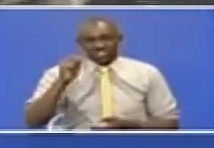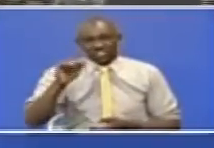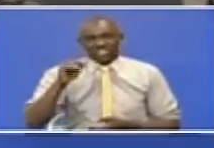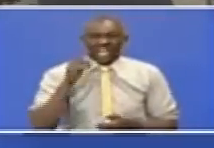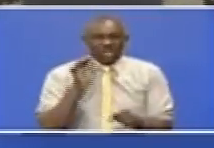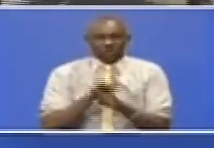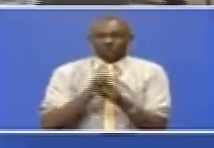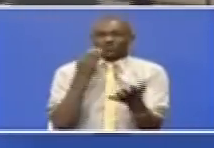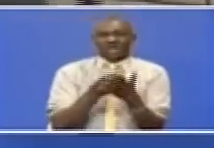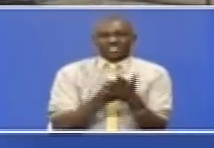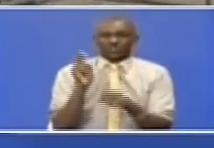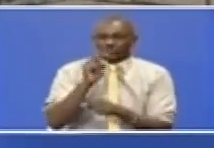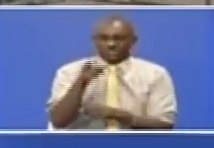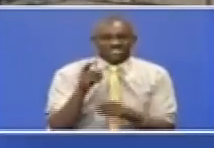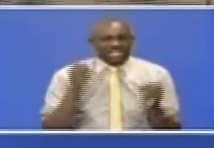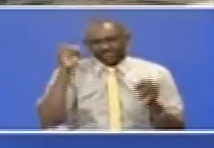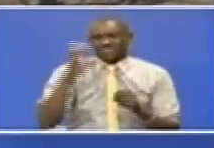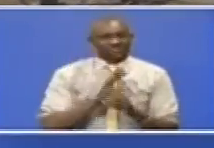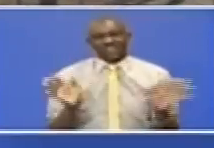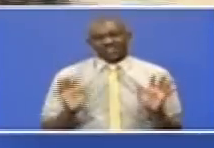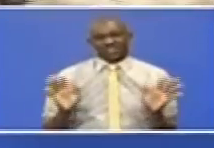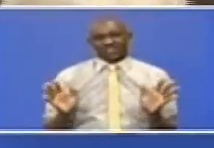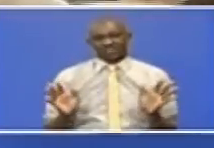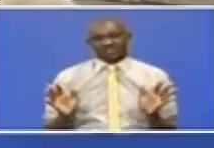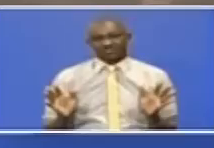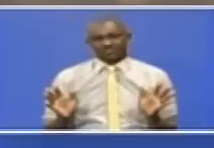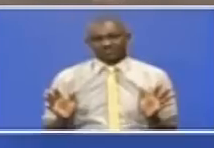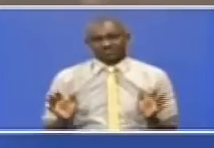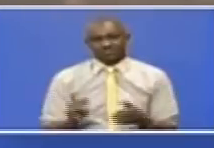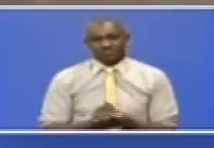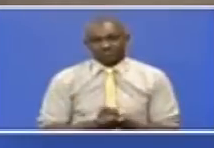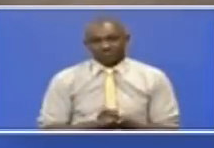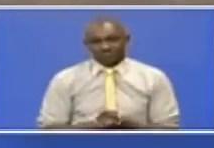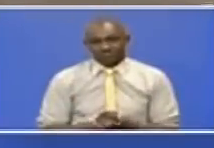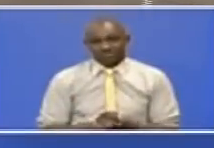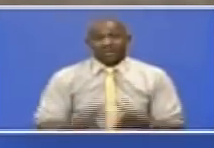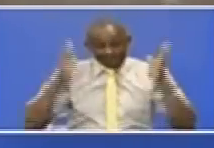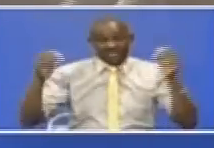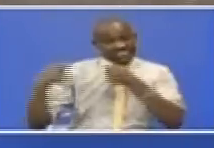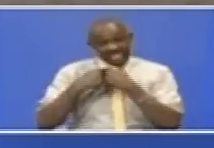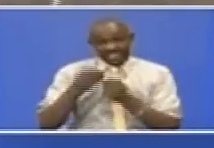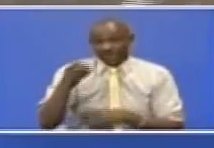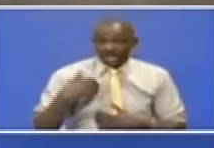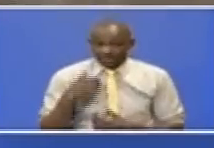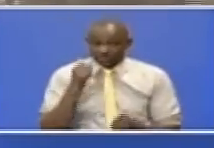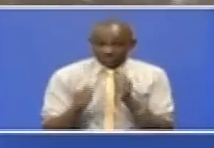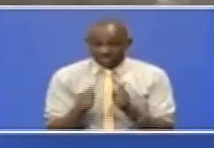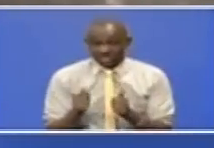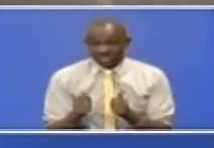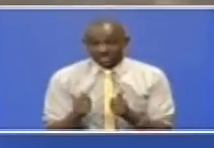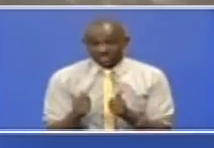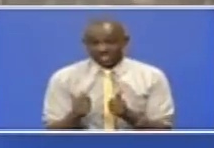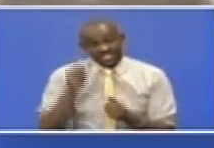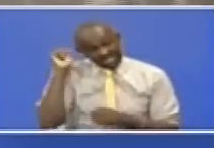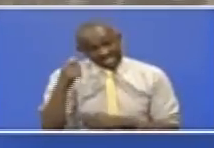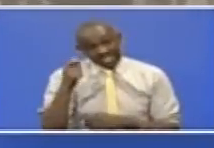of money on expensive input like feedlots. The biggest challenge we face in